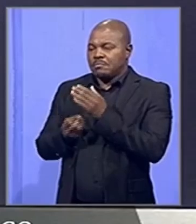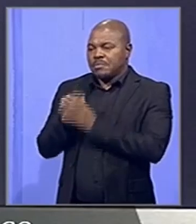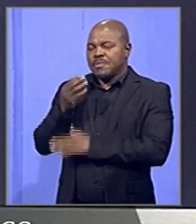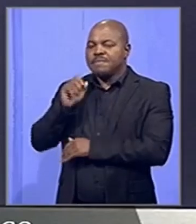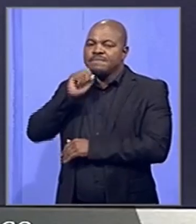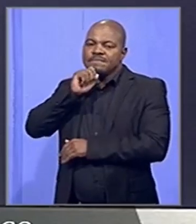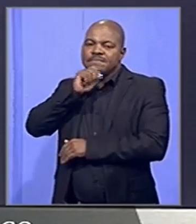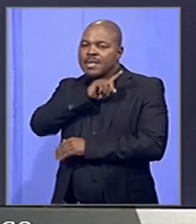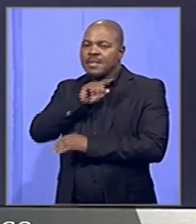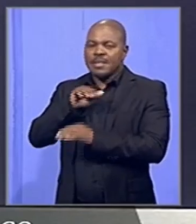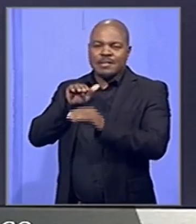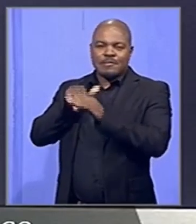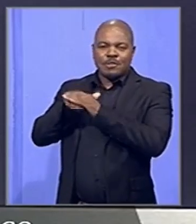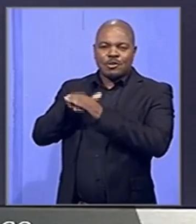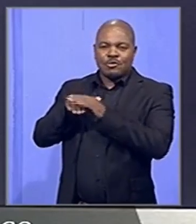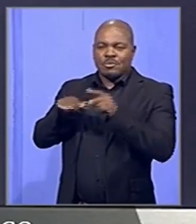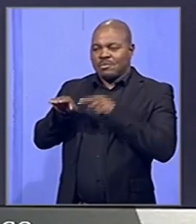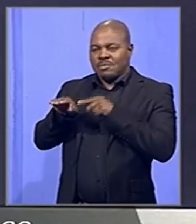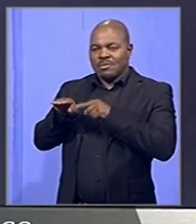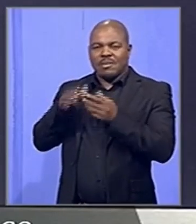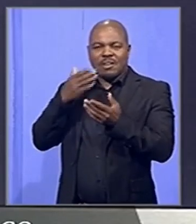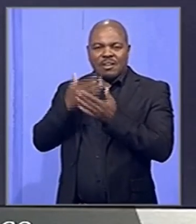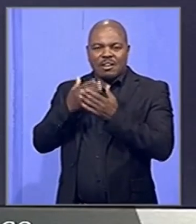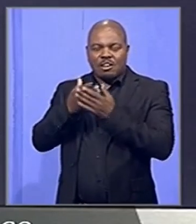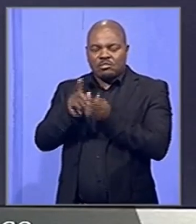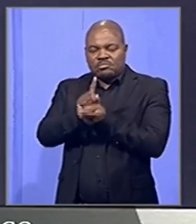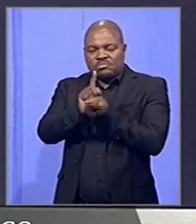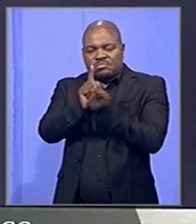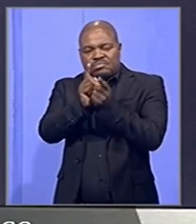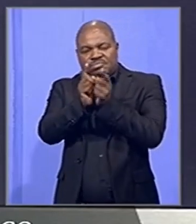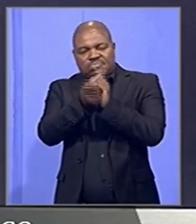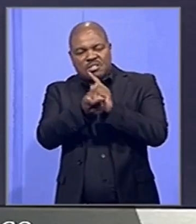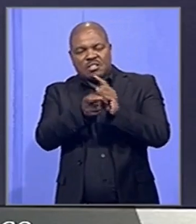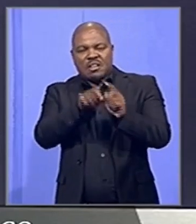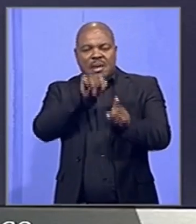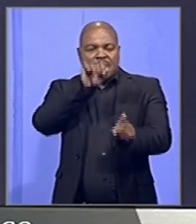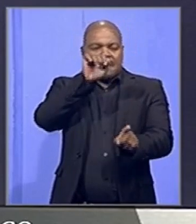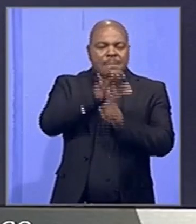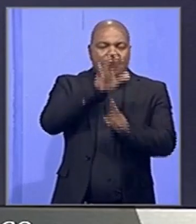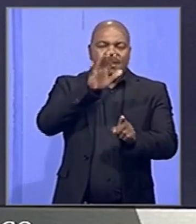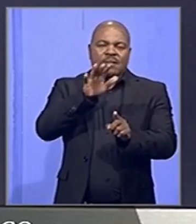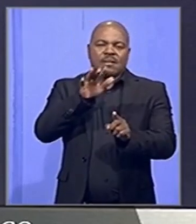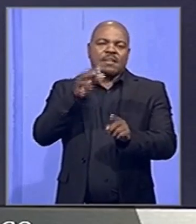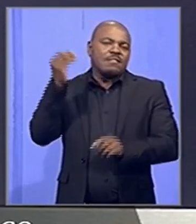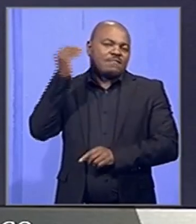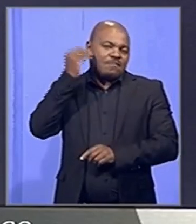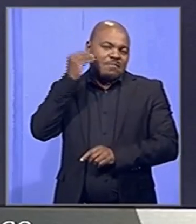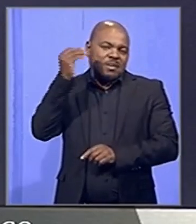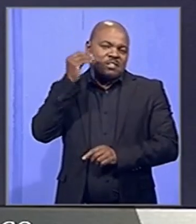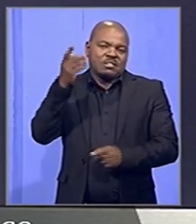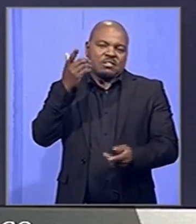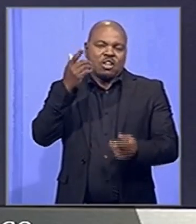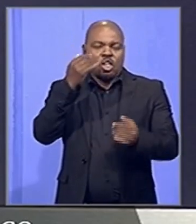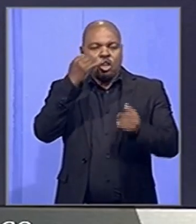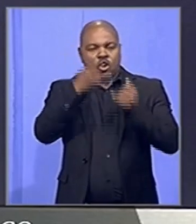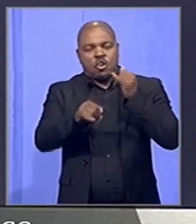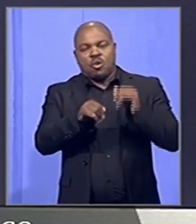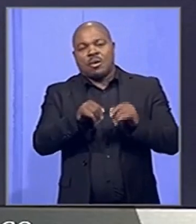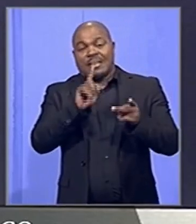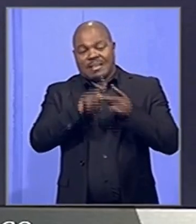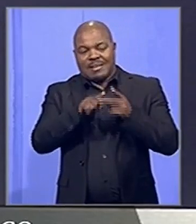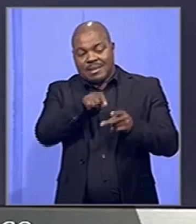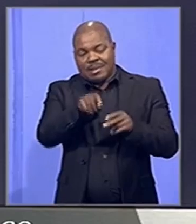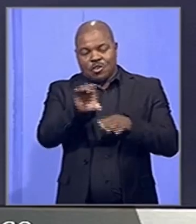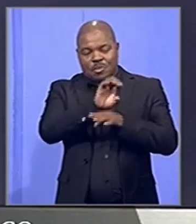tse kgonang hore di change di senye the way information it gets used. So e kgona ho producer